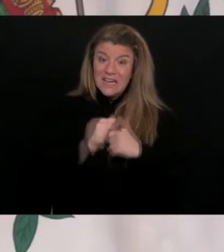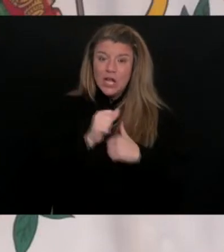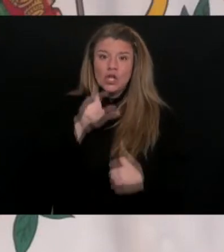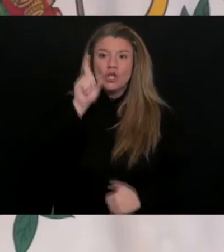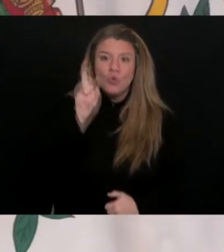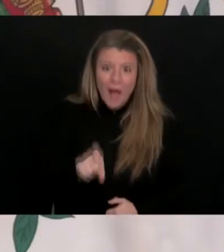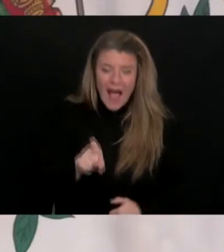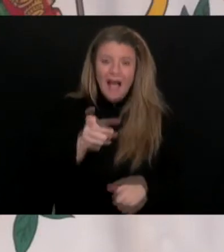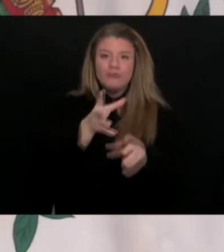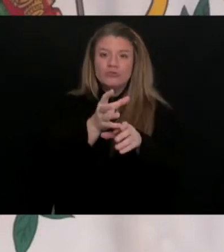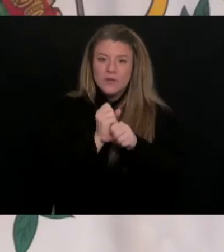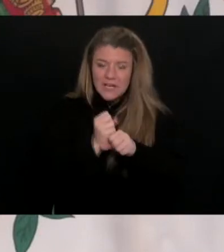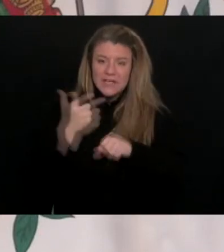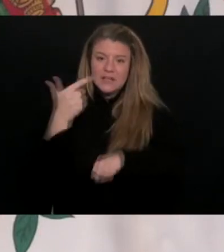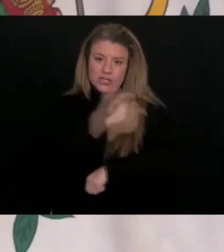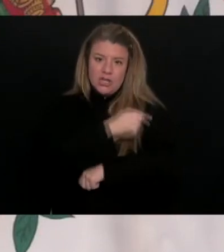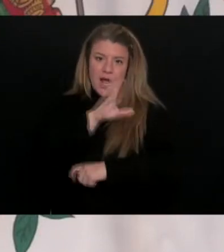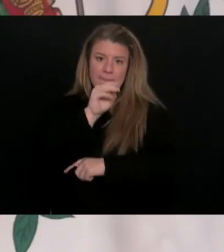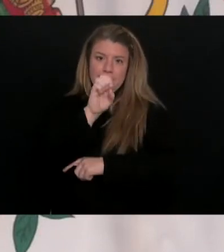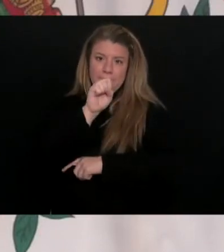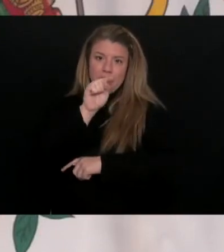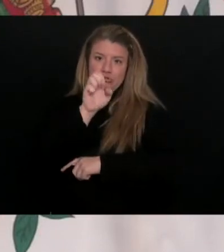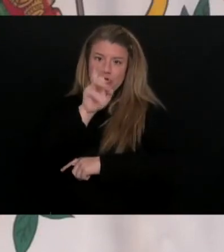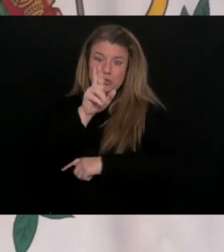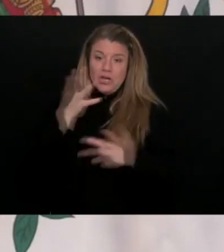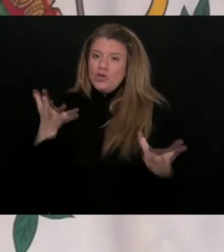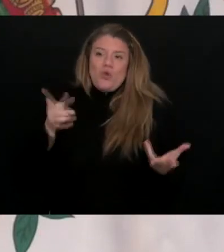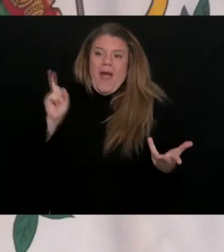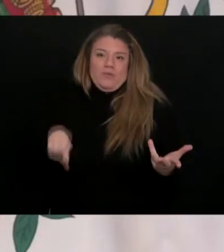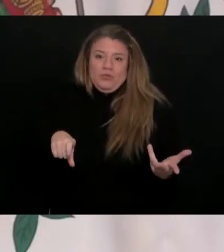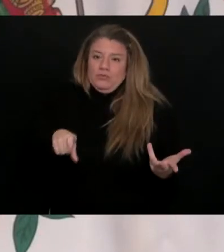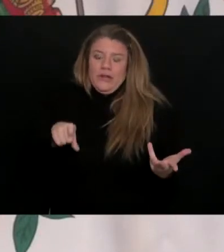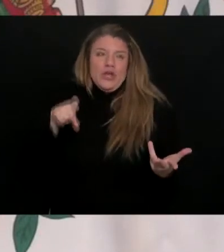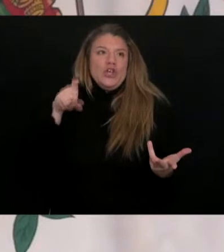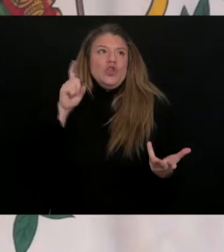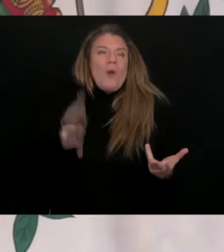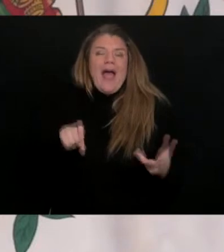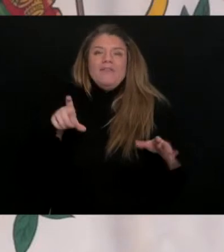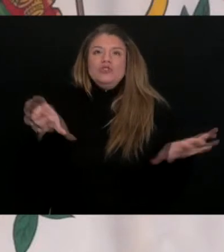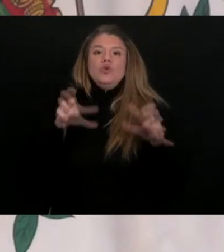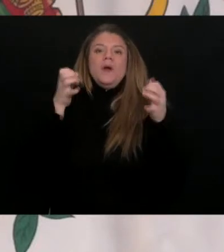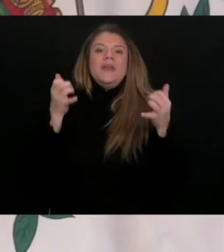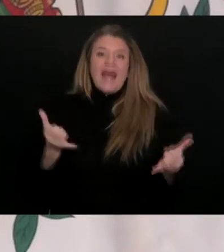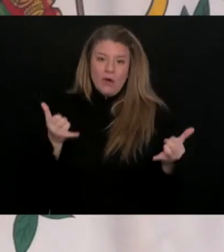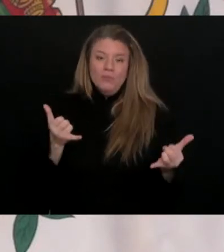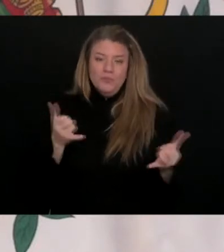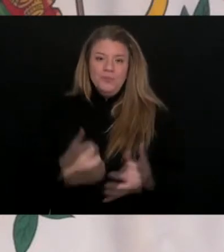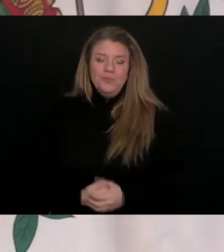booster shot. That's all there is to it. You just have to get it, and you got to get it now.